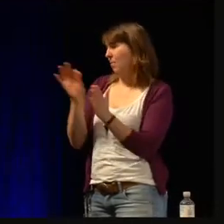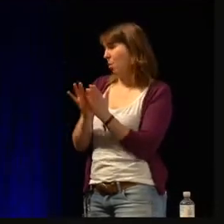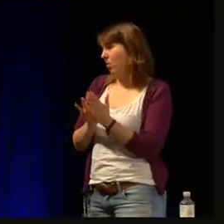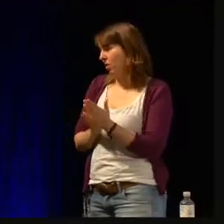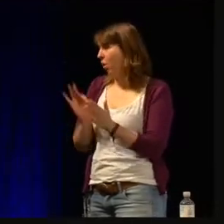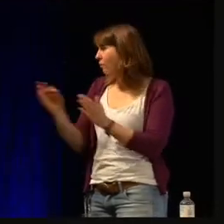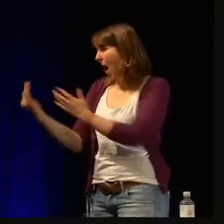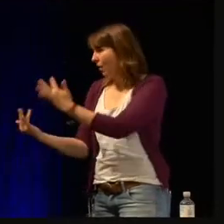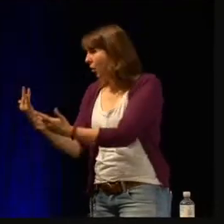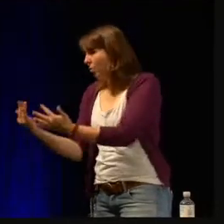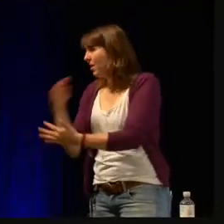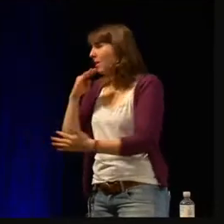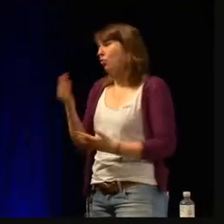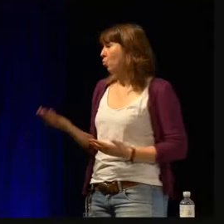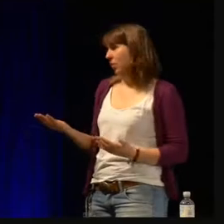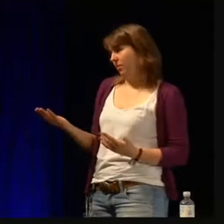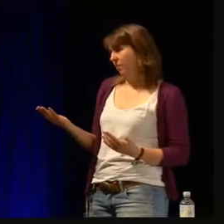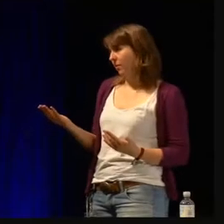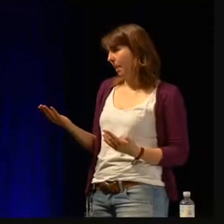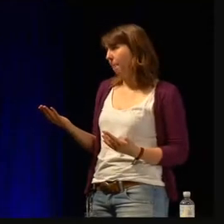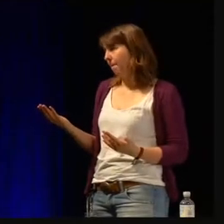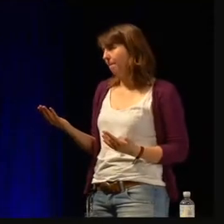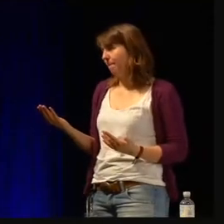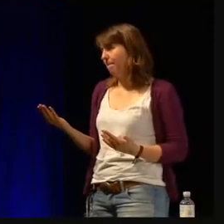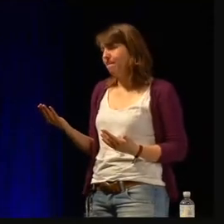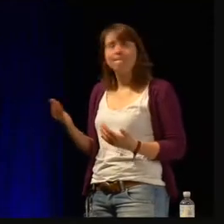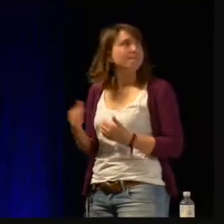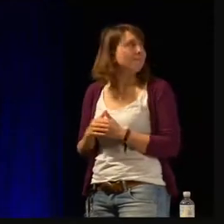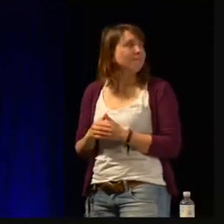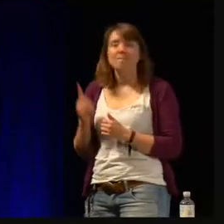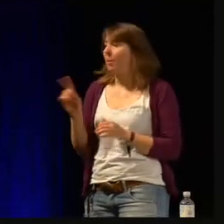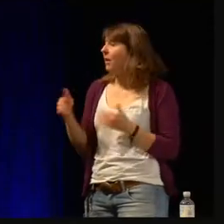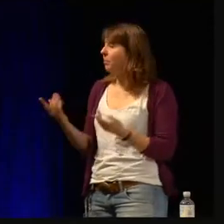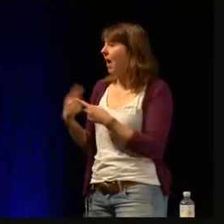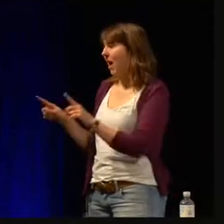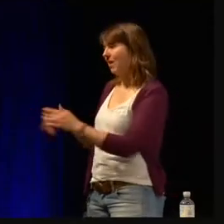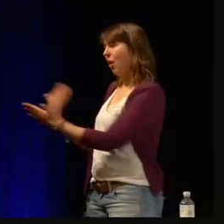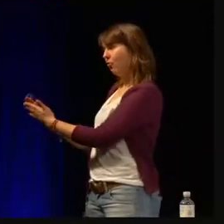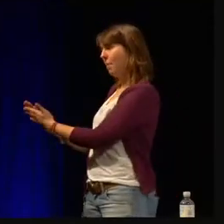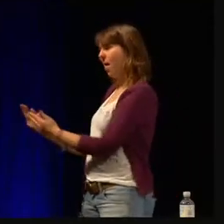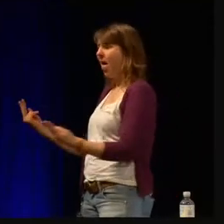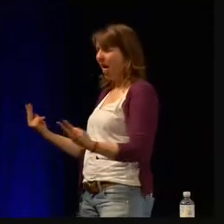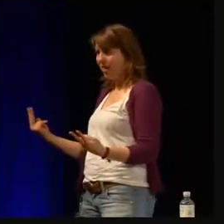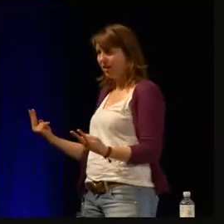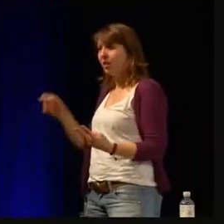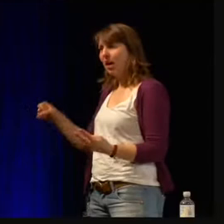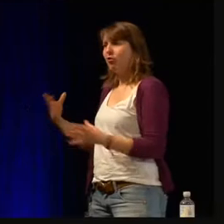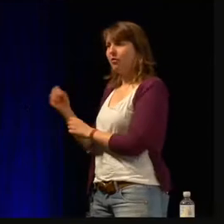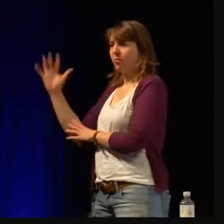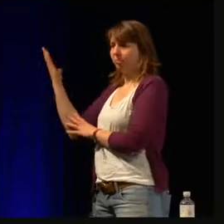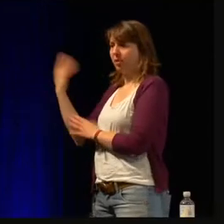transmitting learning, there's an exercise for the algorithm to make it learn, but that there's